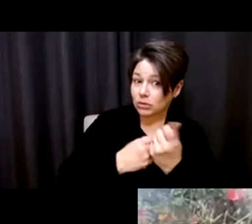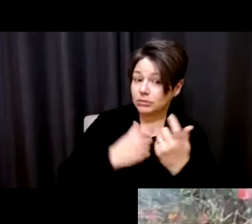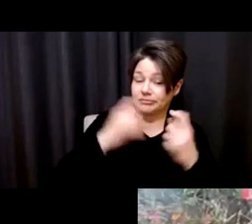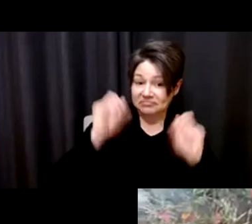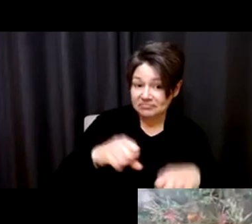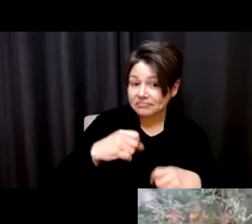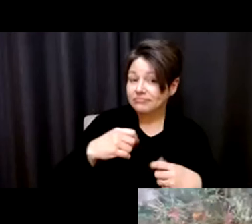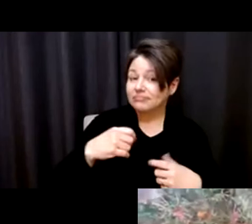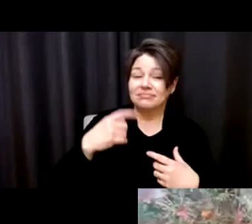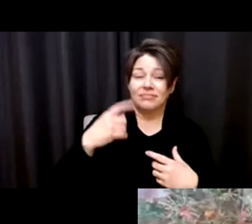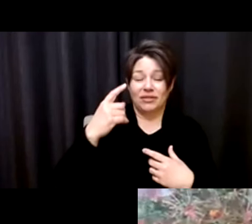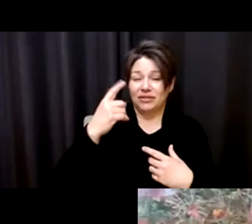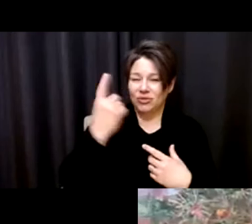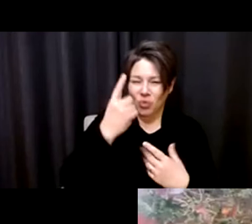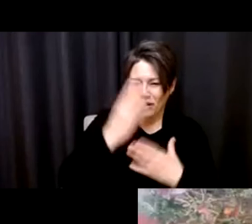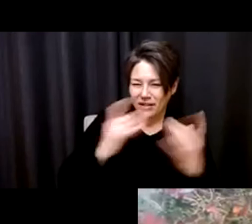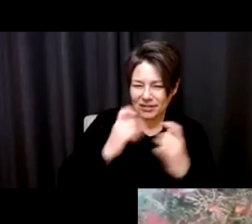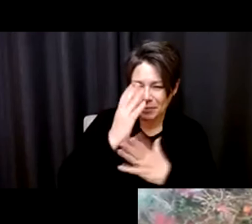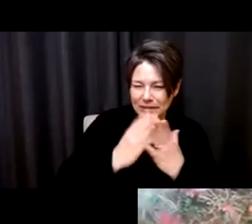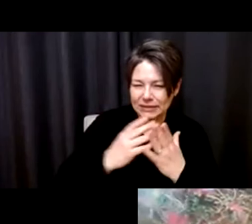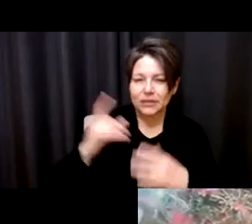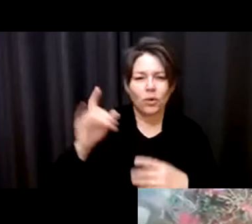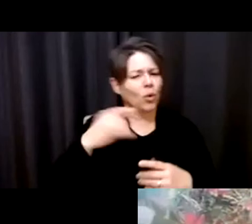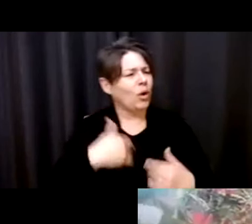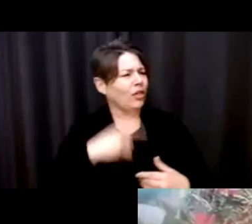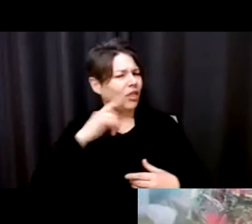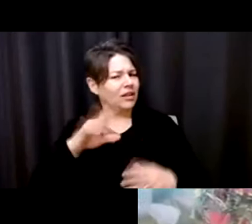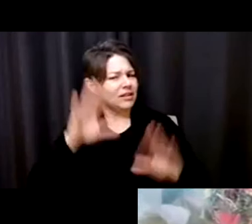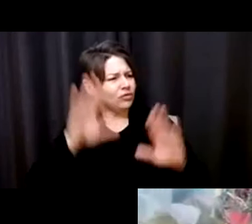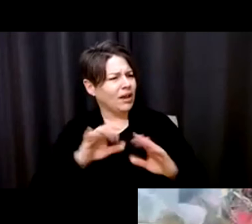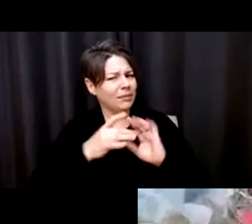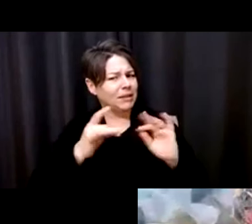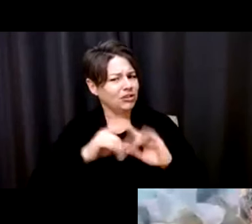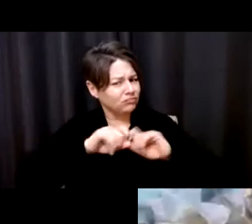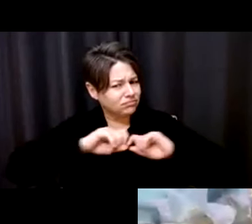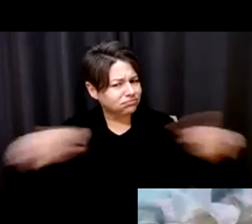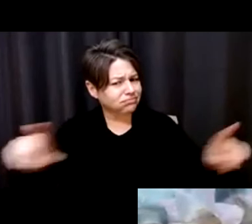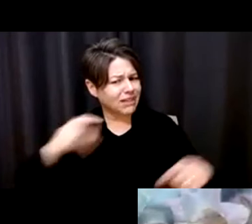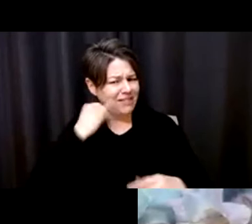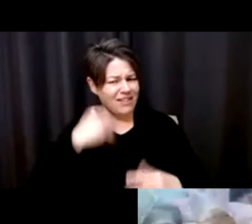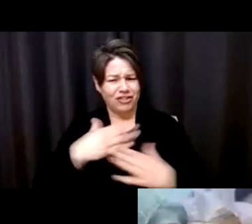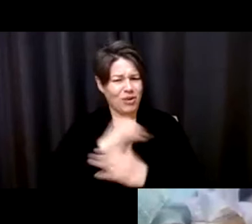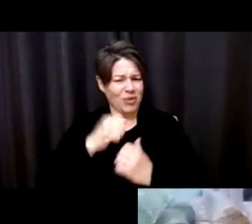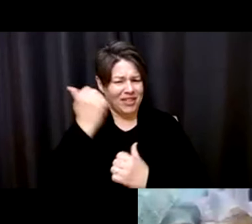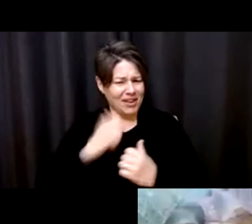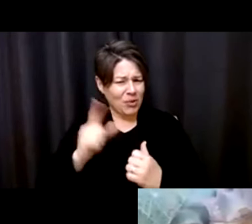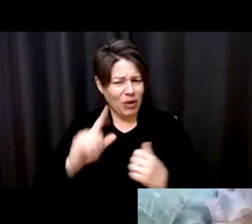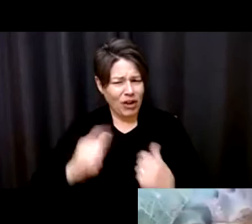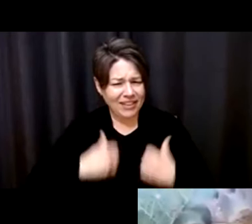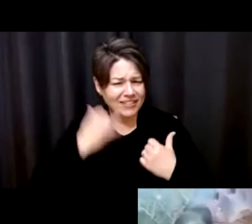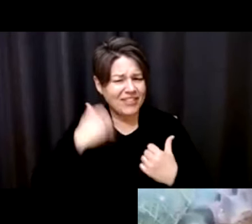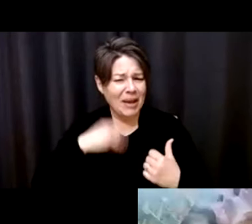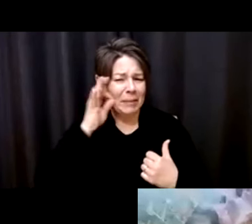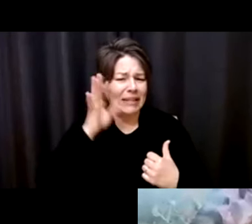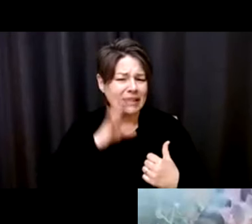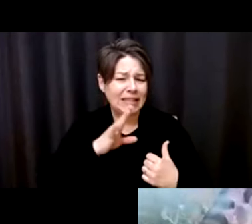just one small piece. And I thought, well, this is a great message to get out. If I can just share with people wherever you live, if you have bee attracting plants